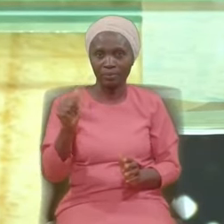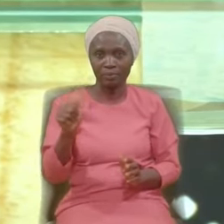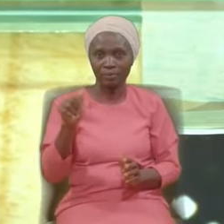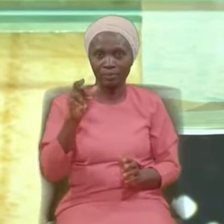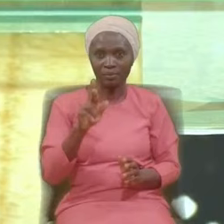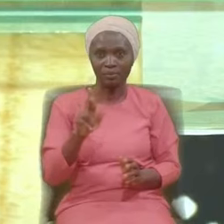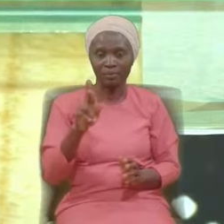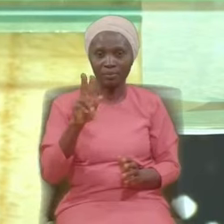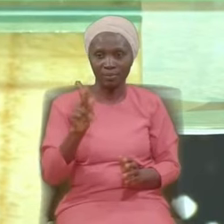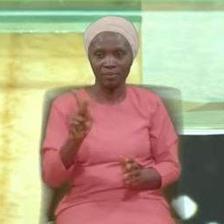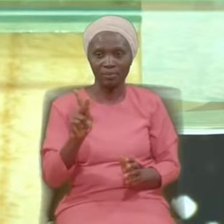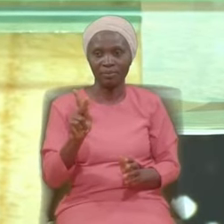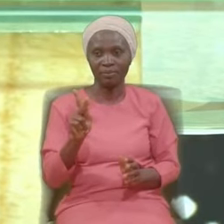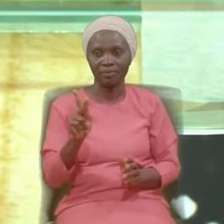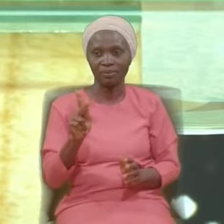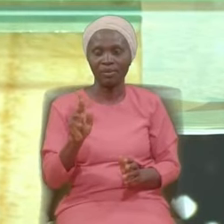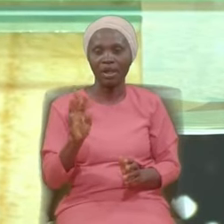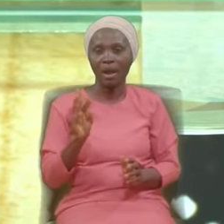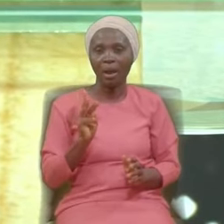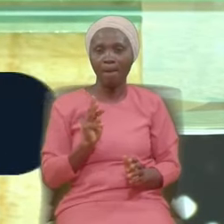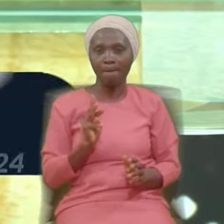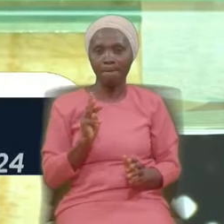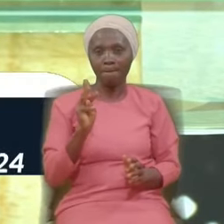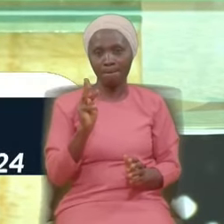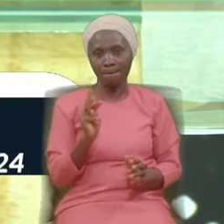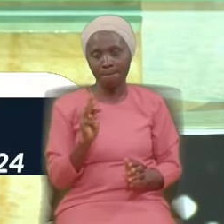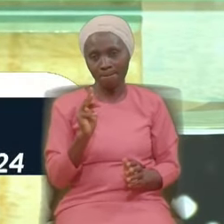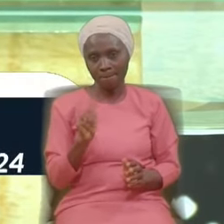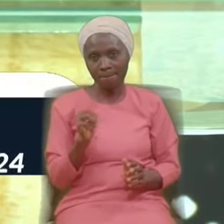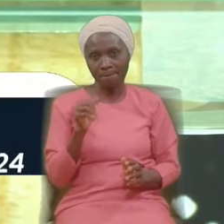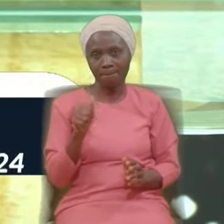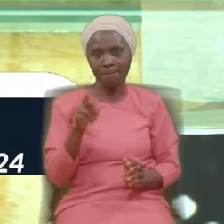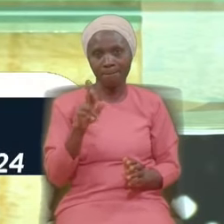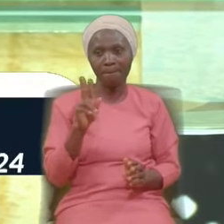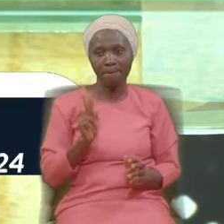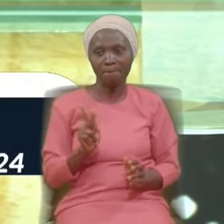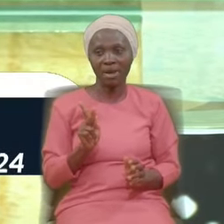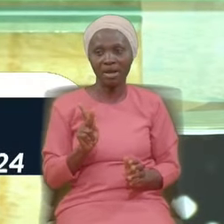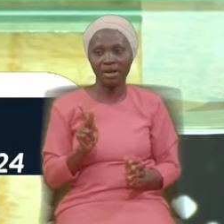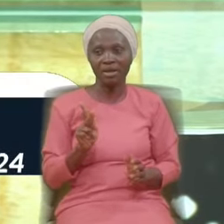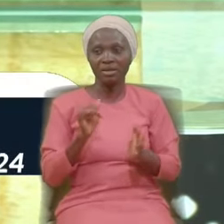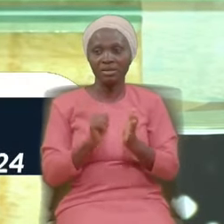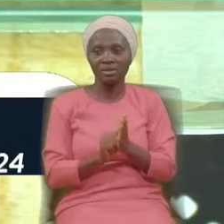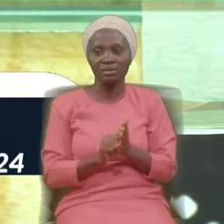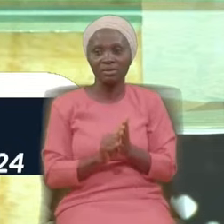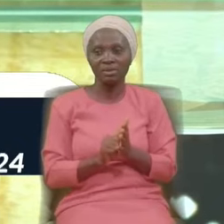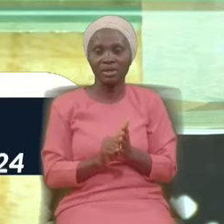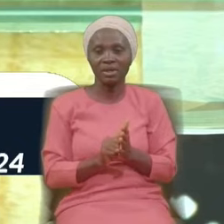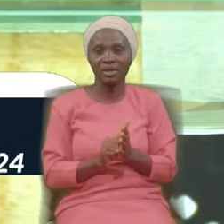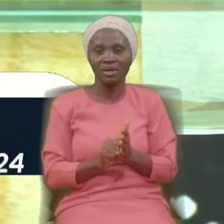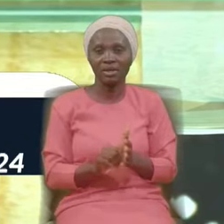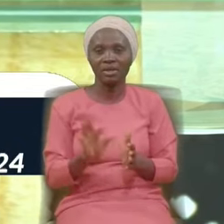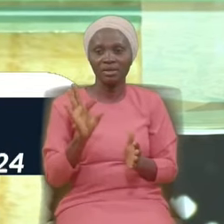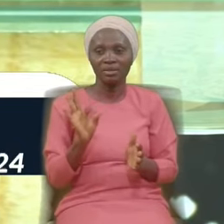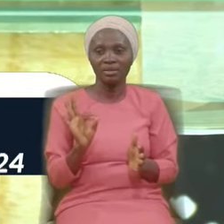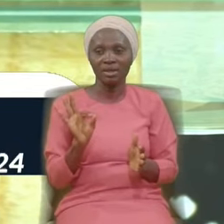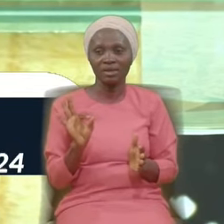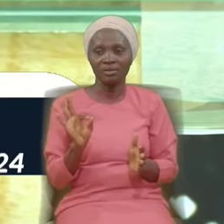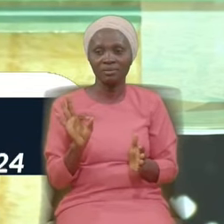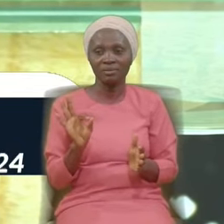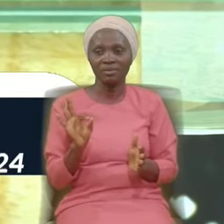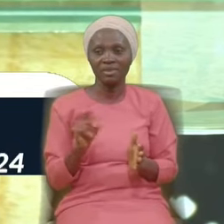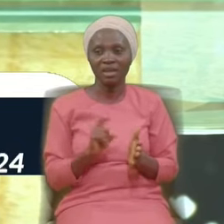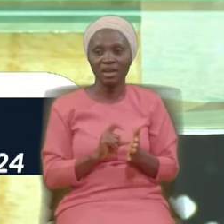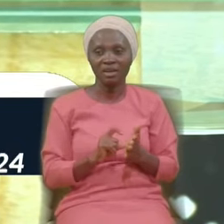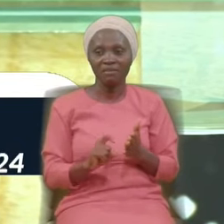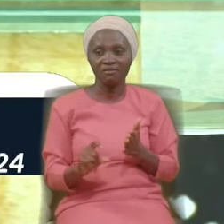Mark chapter 9. In Mark chapter 9, reading from verse 22.